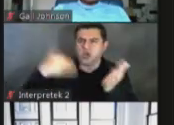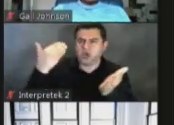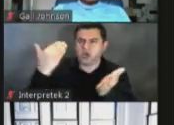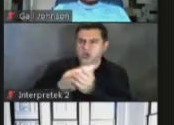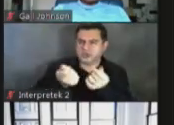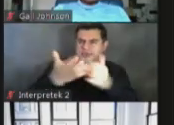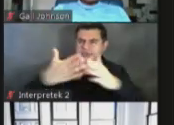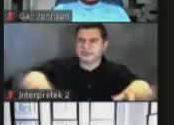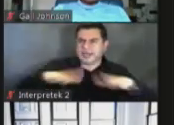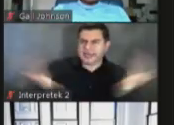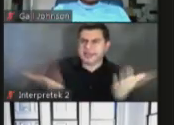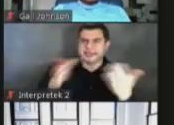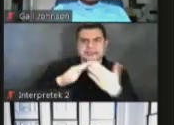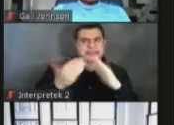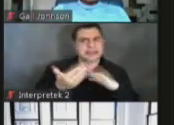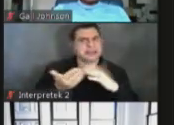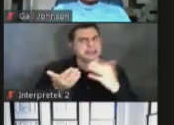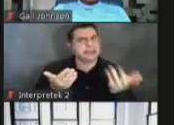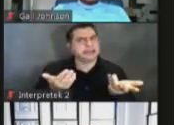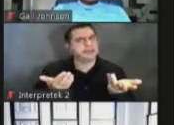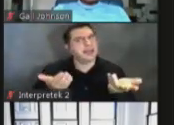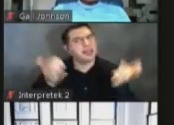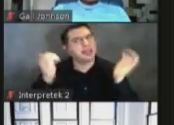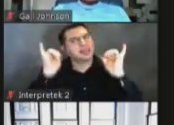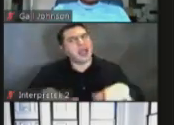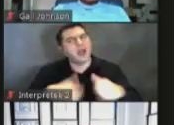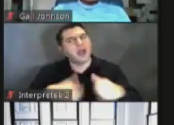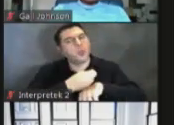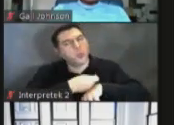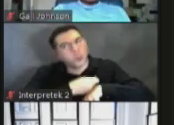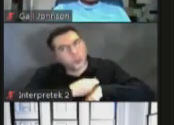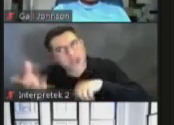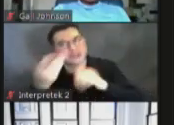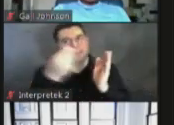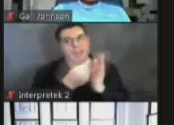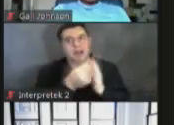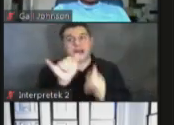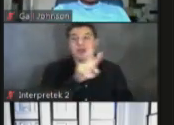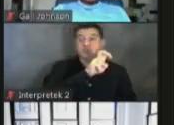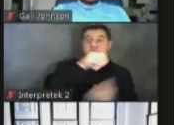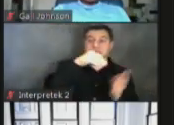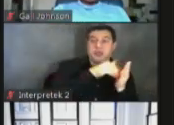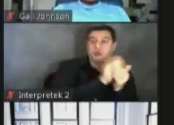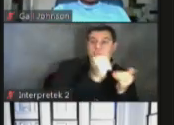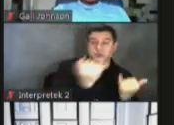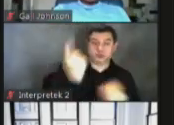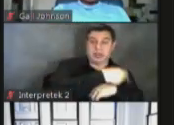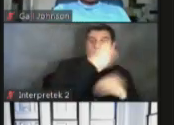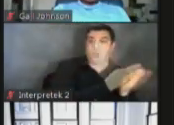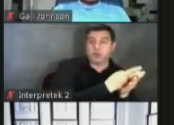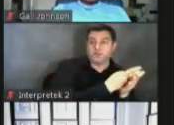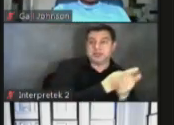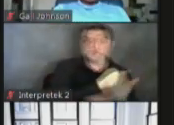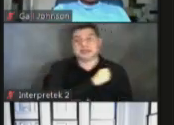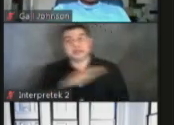a crusade, squandering money such as the $200,000 today, as well as staff time, public trust,